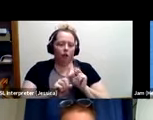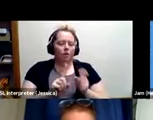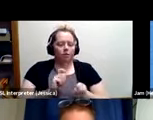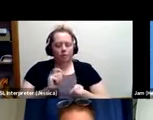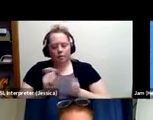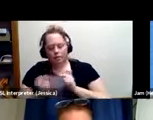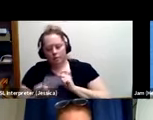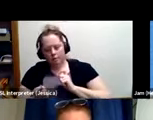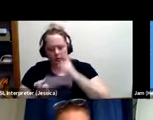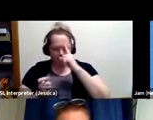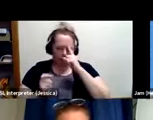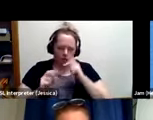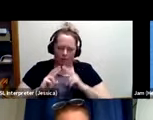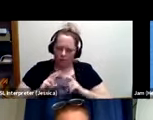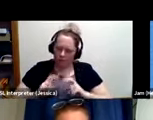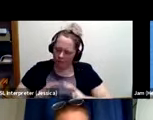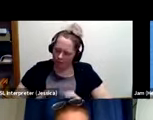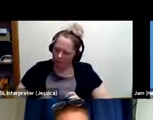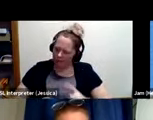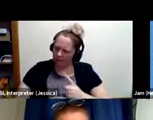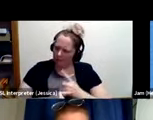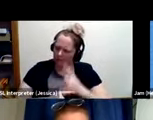conversations about when you're out on the street,